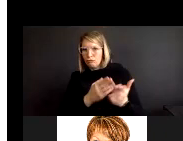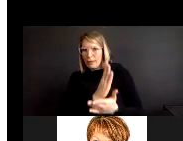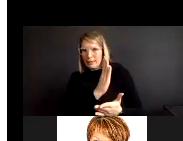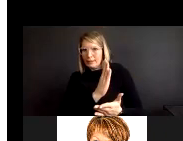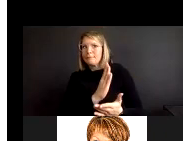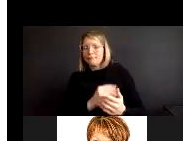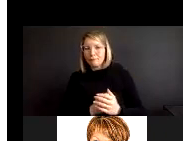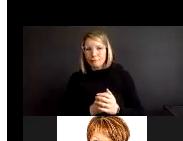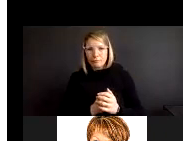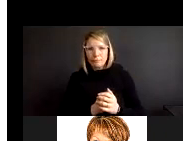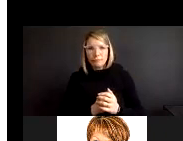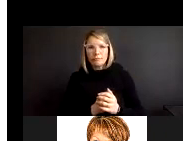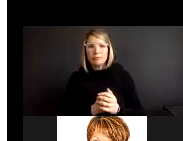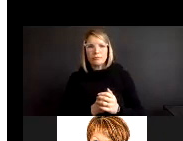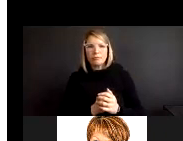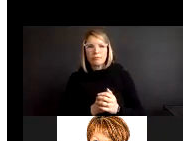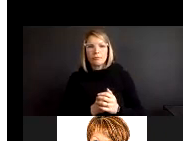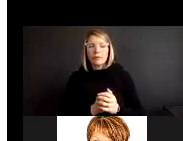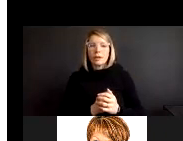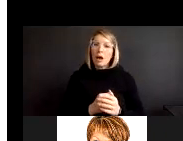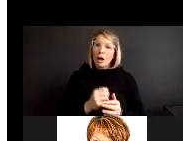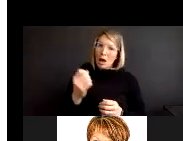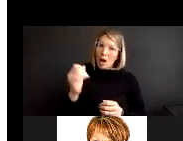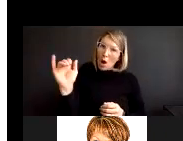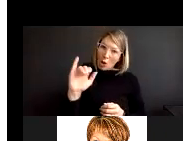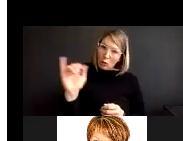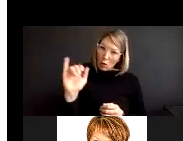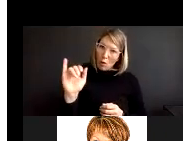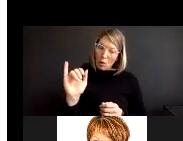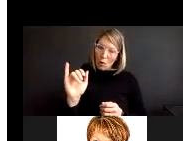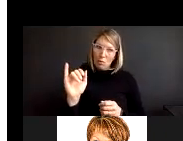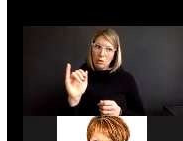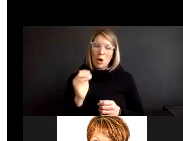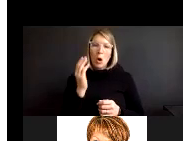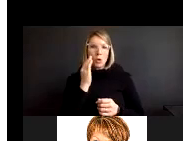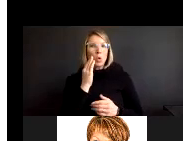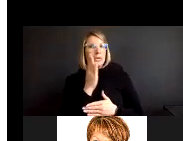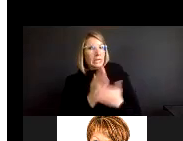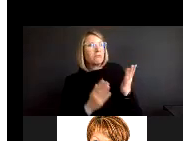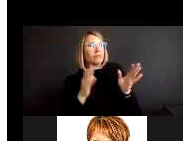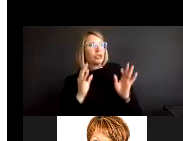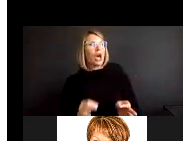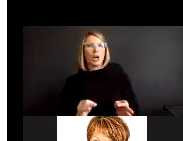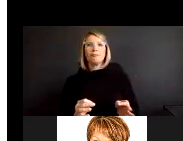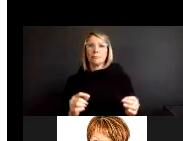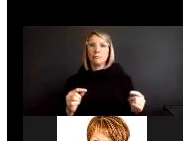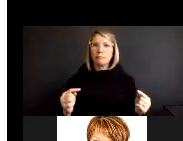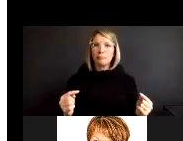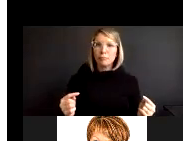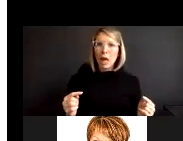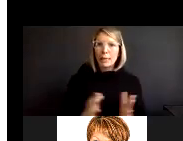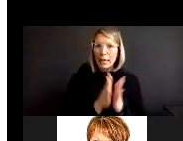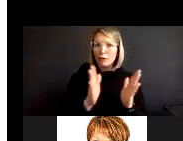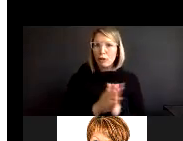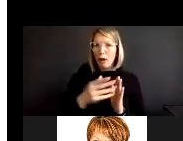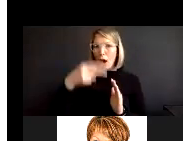also recognize that there are times when someone could be at risk of harm and are unable to understand and appreciate that risk. So